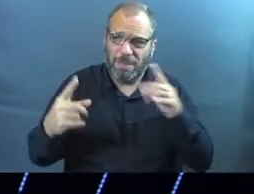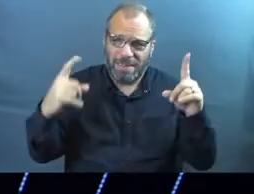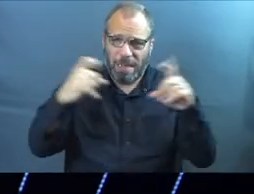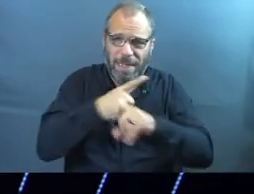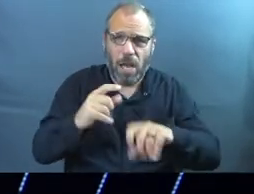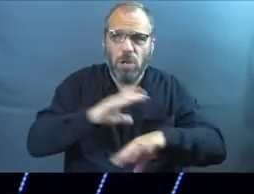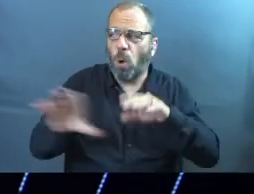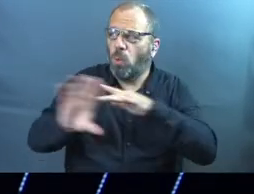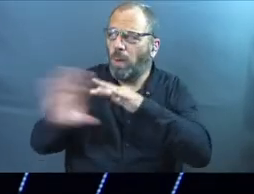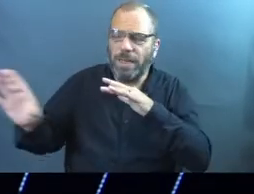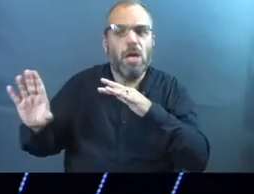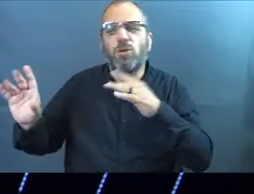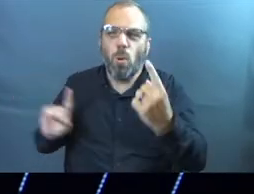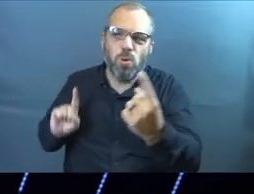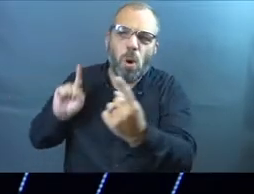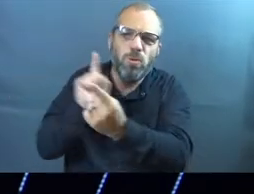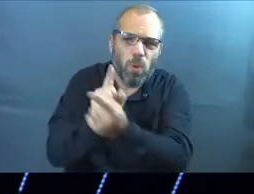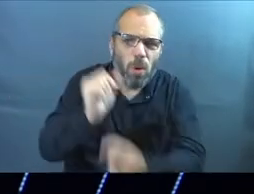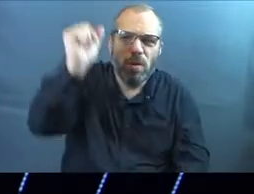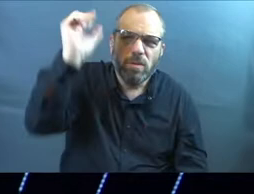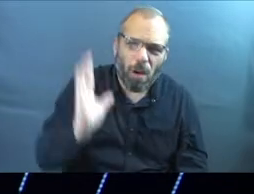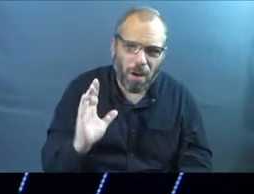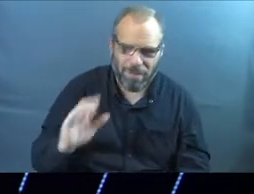complexity. Run toward it.